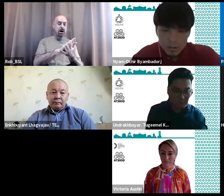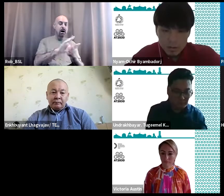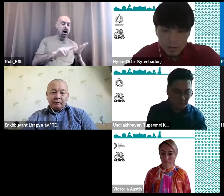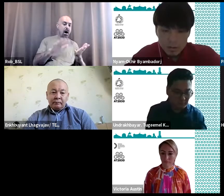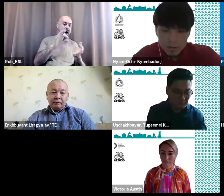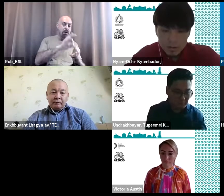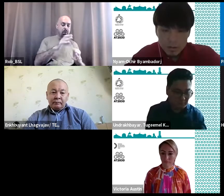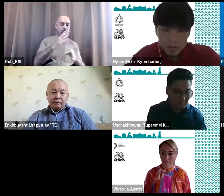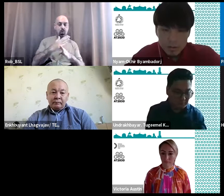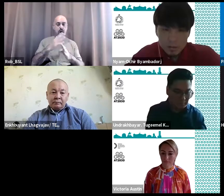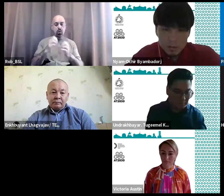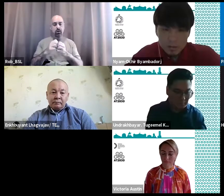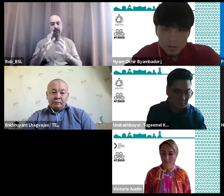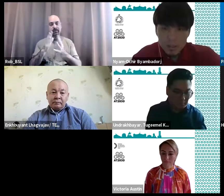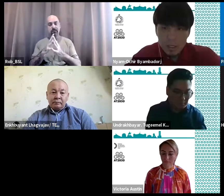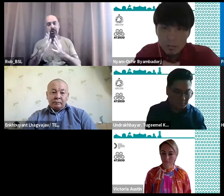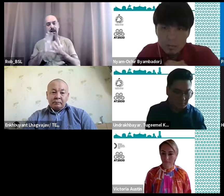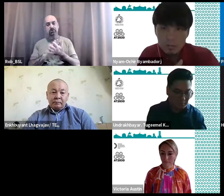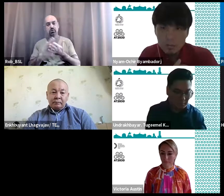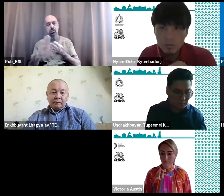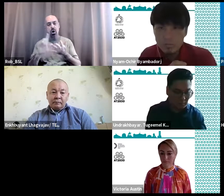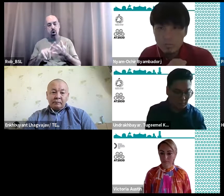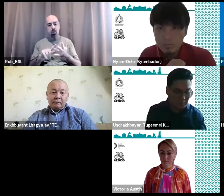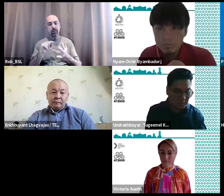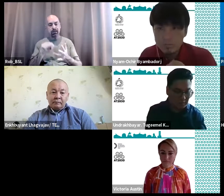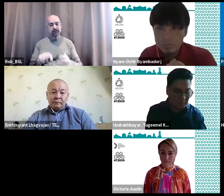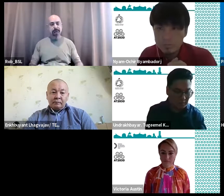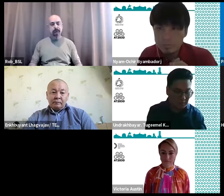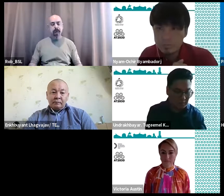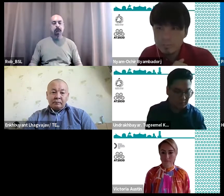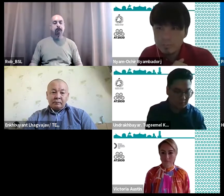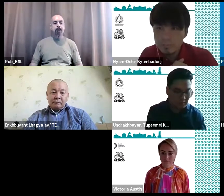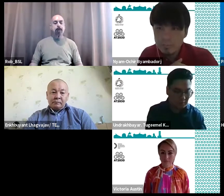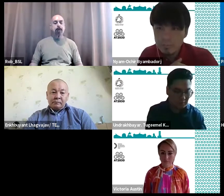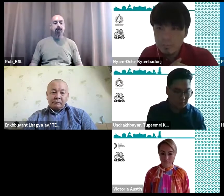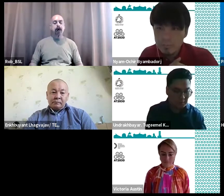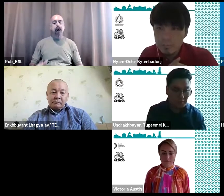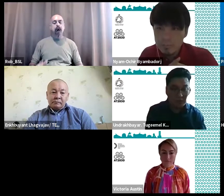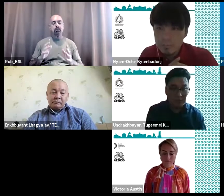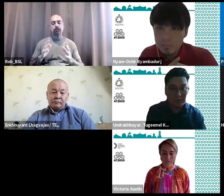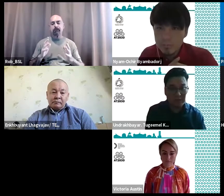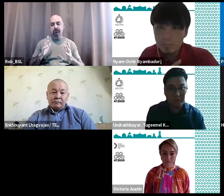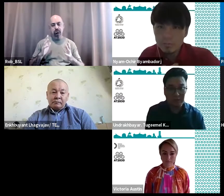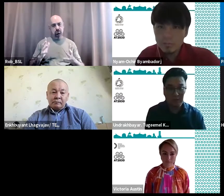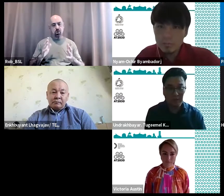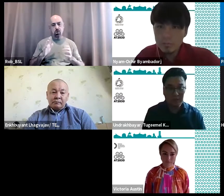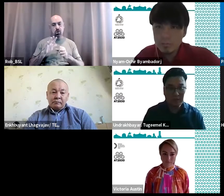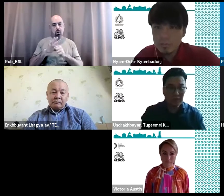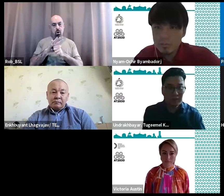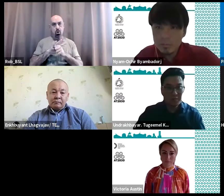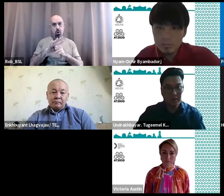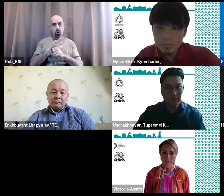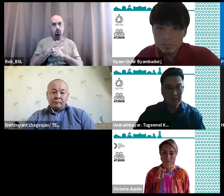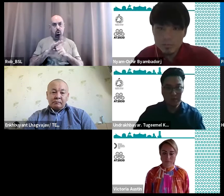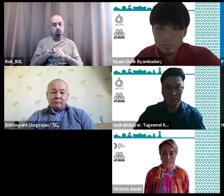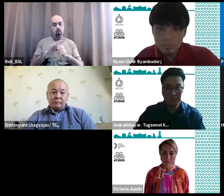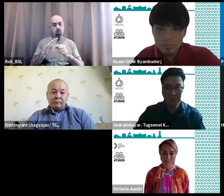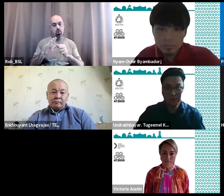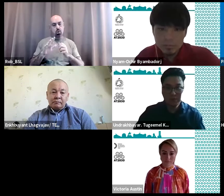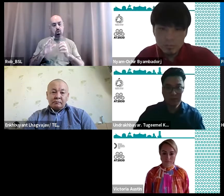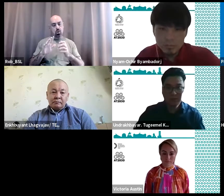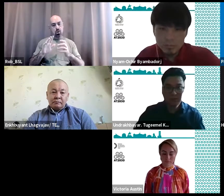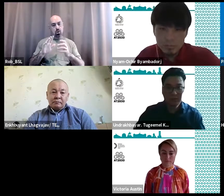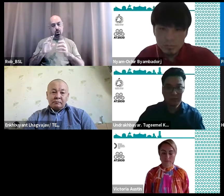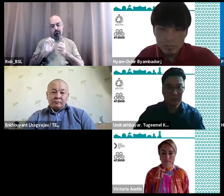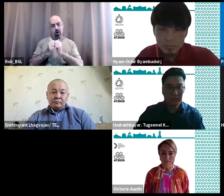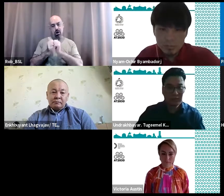WHO in this area. So I'm really pleased that, along with the local partners, the Hub have developed this case